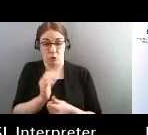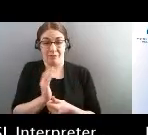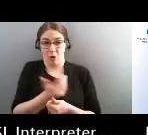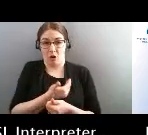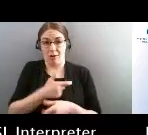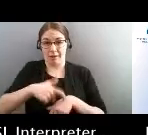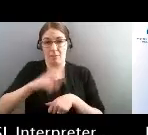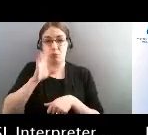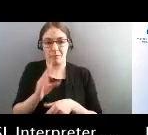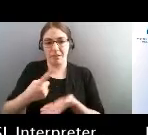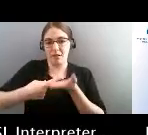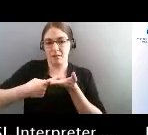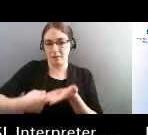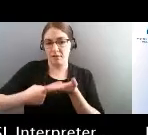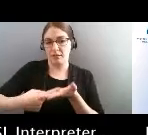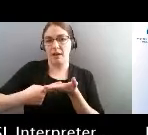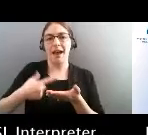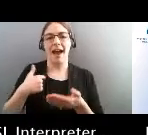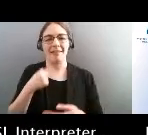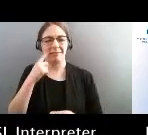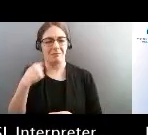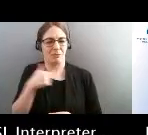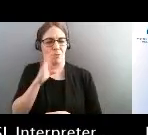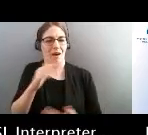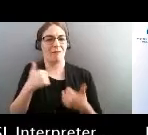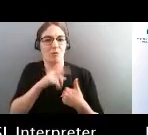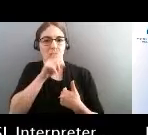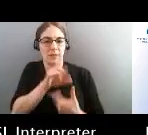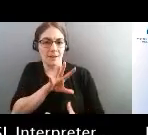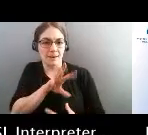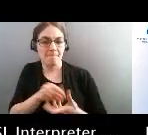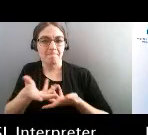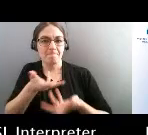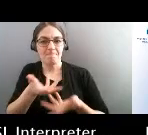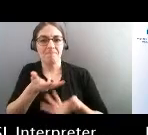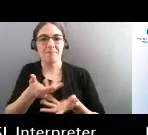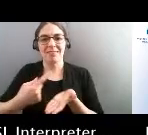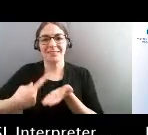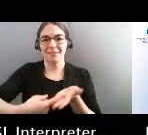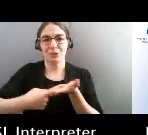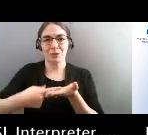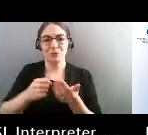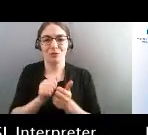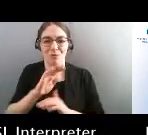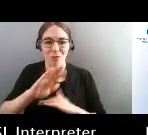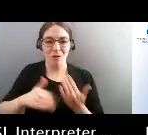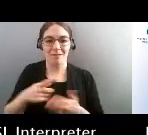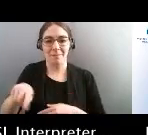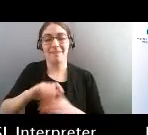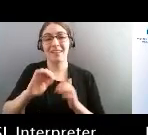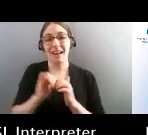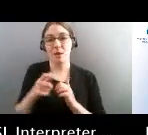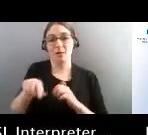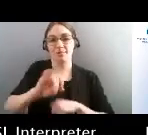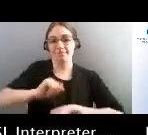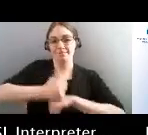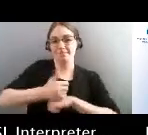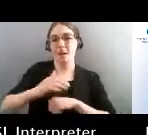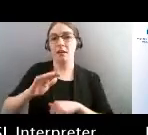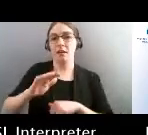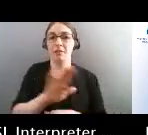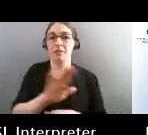very engaging conversation with all of them about how they have implemented policies and procedures in